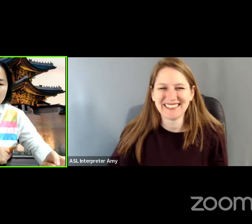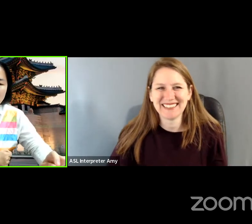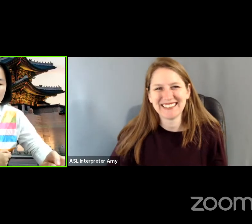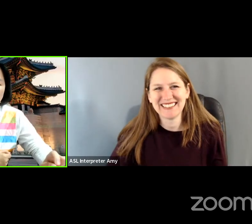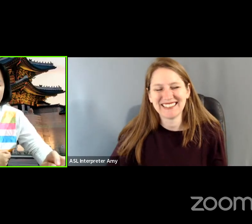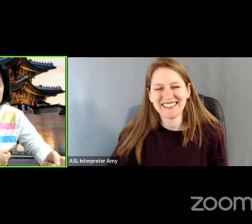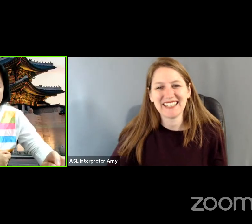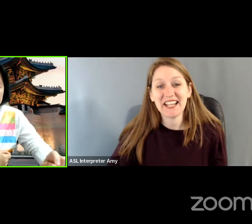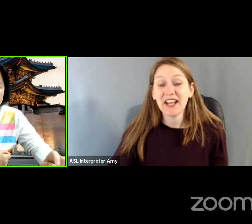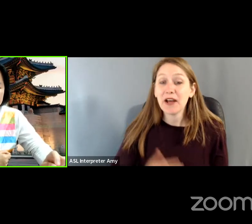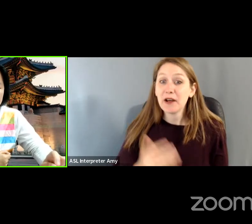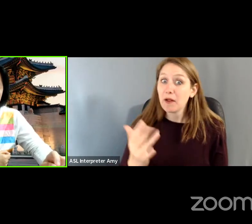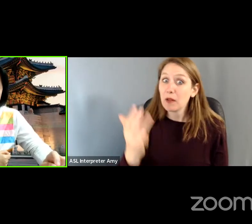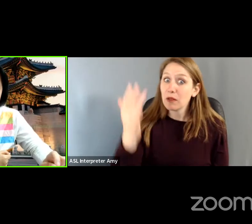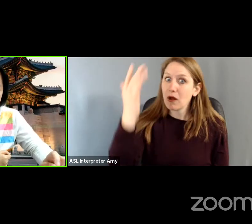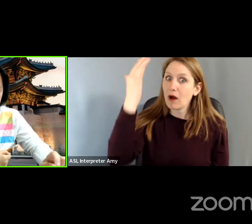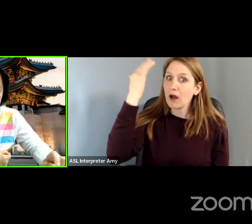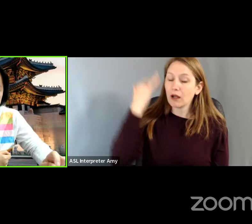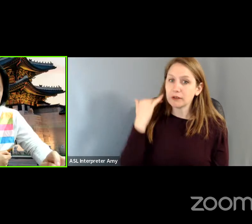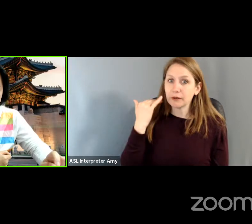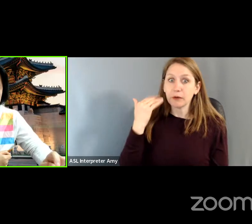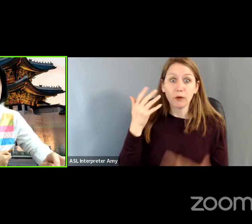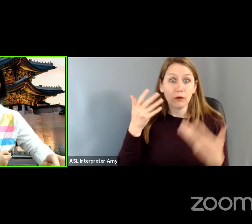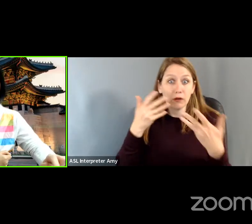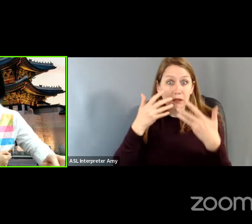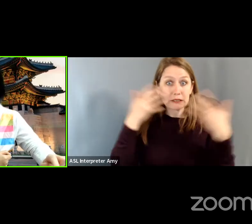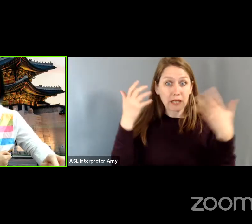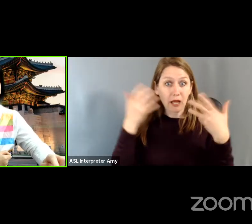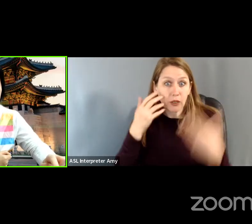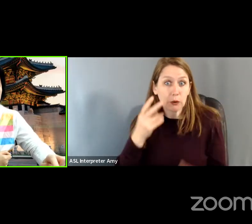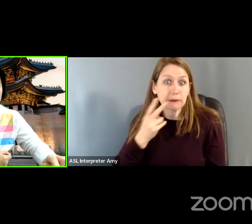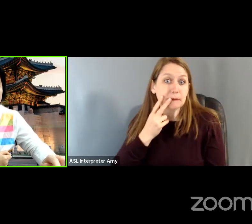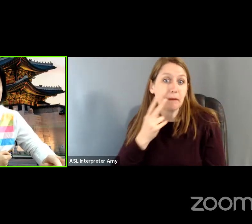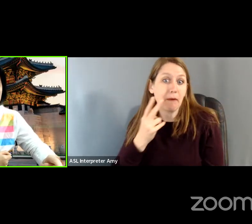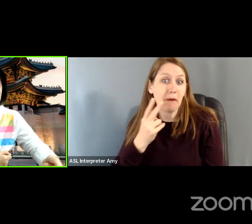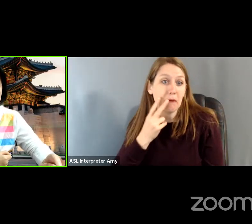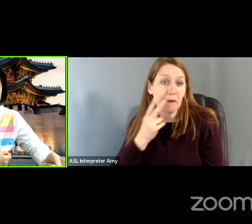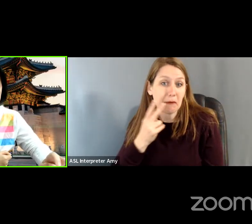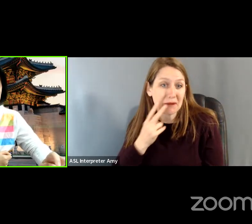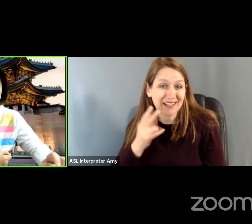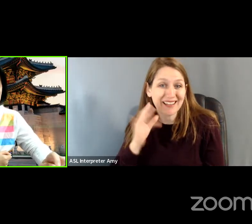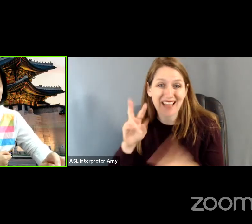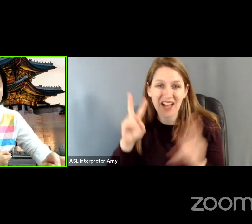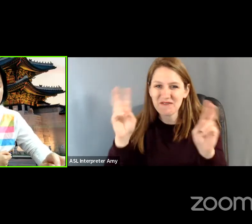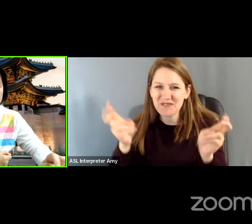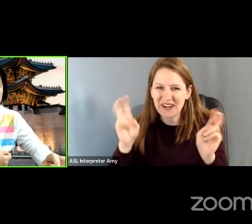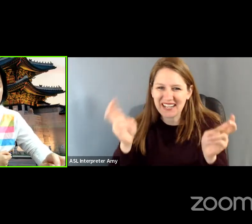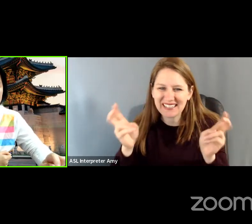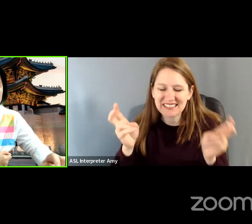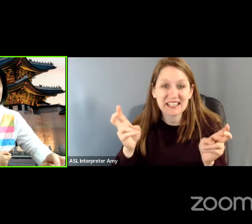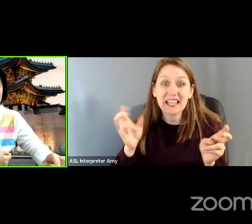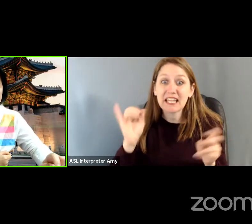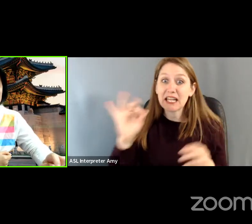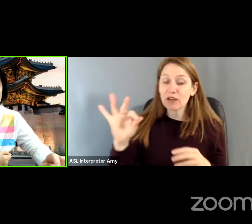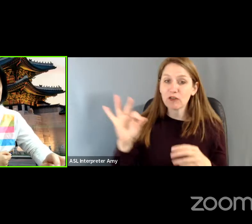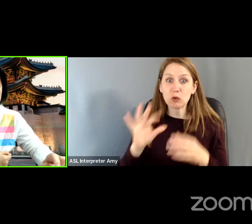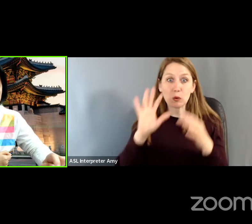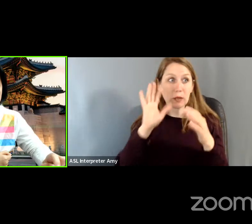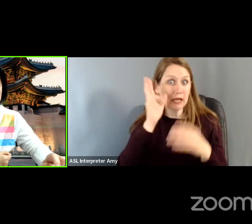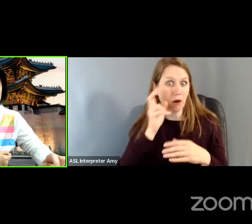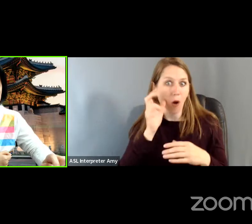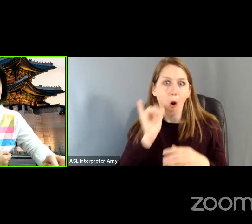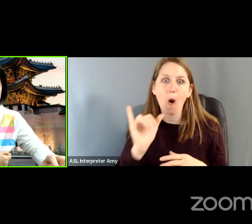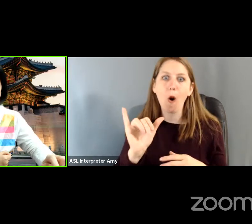Long, long ago, when tigers smoked cigarettes, this phrase immediately takes